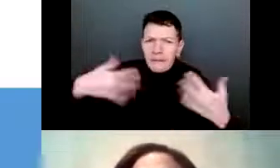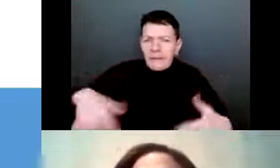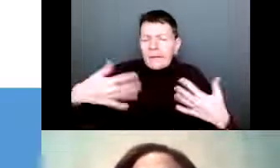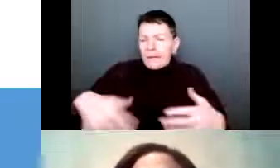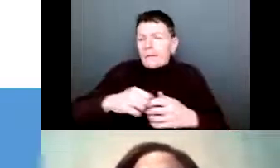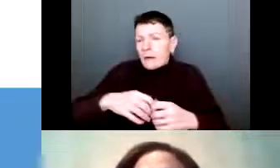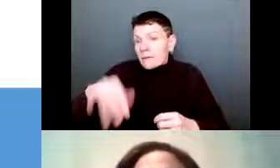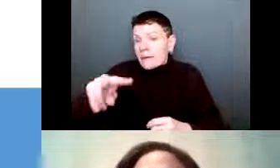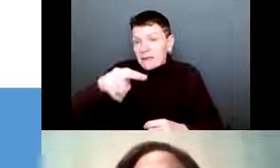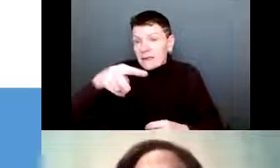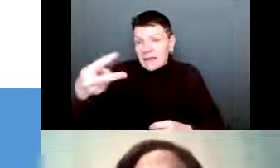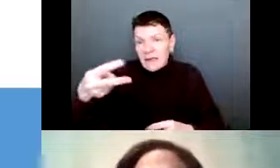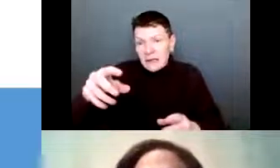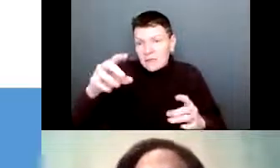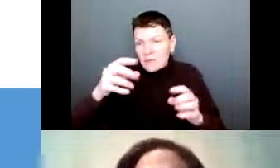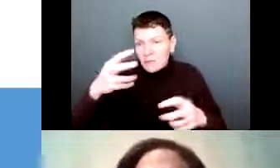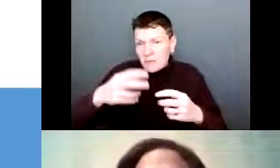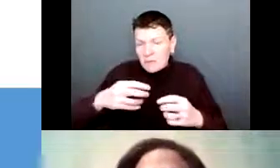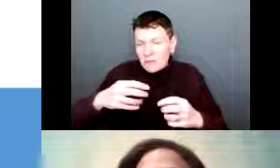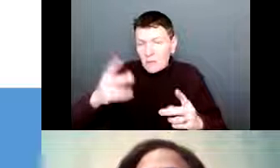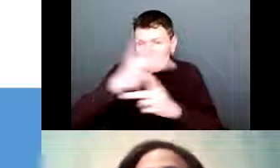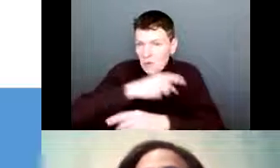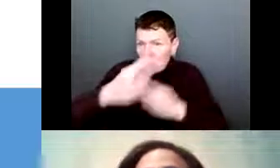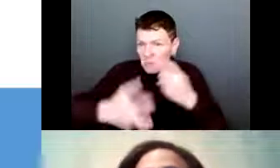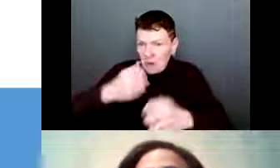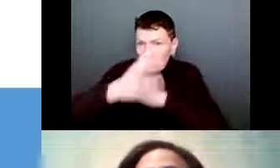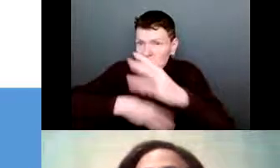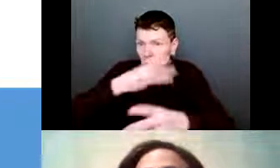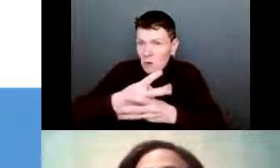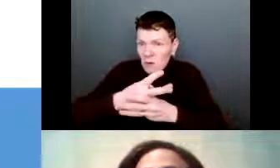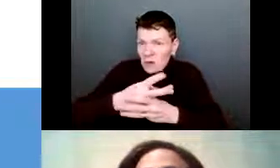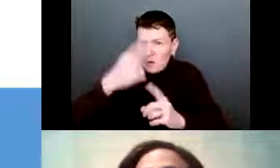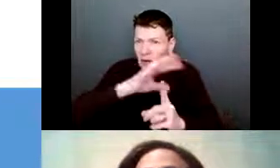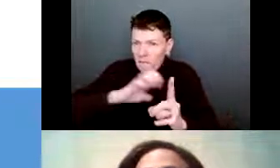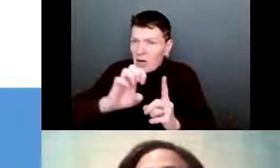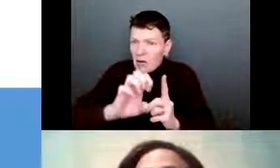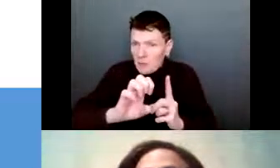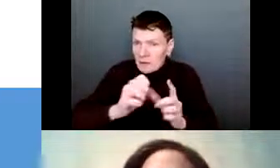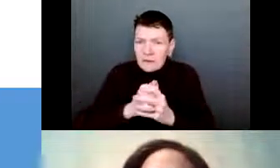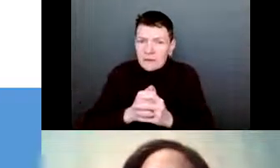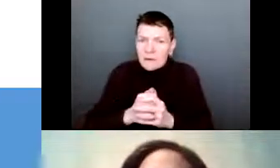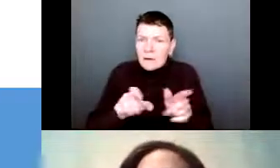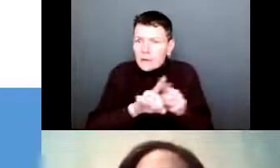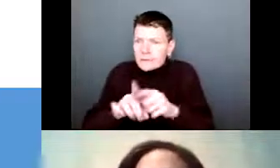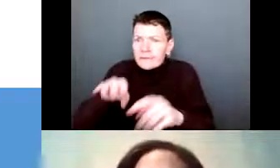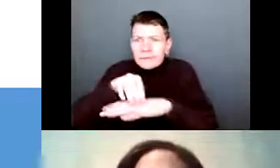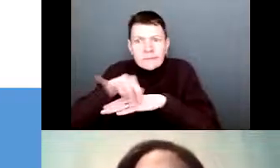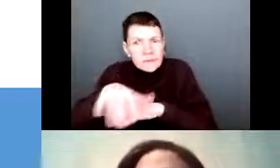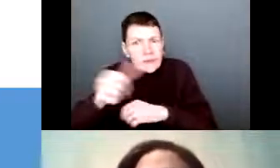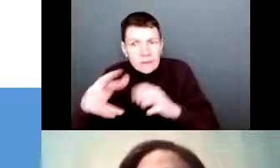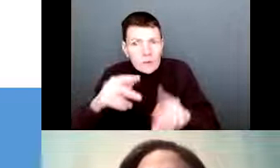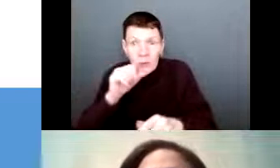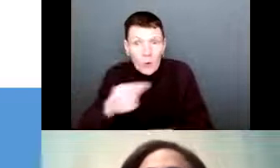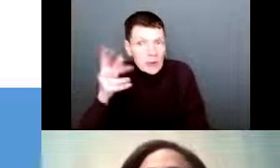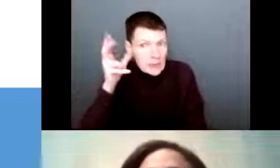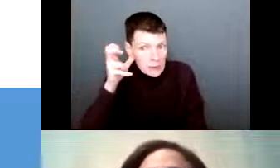problem in the world. And it can give us also other problems, not only in hearing, but